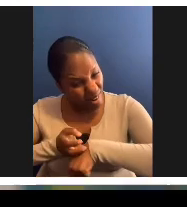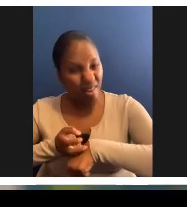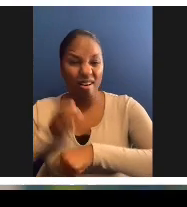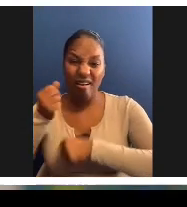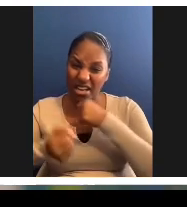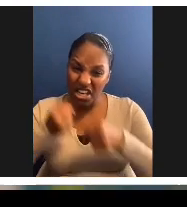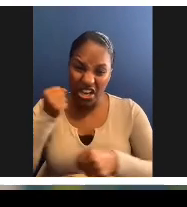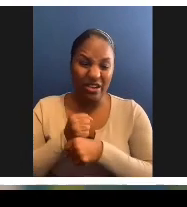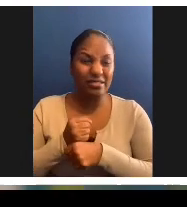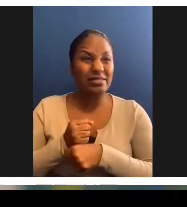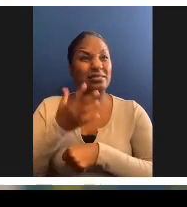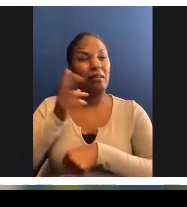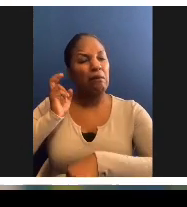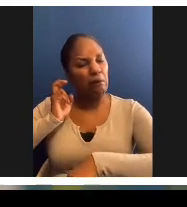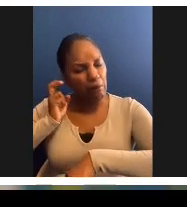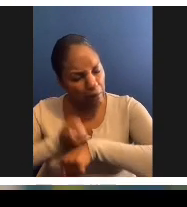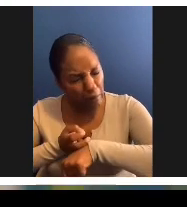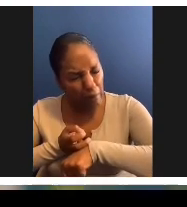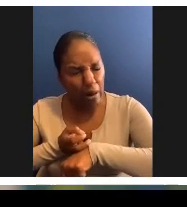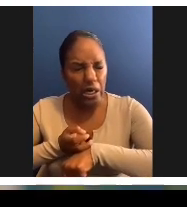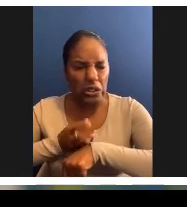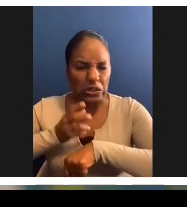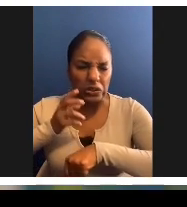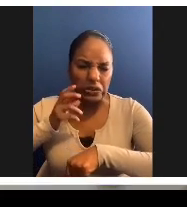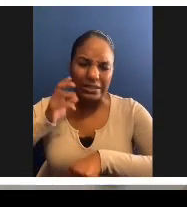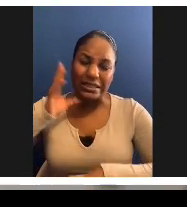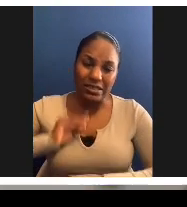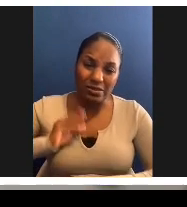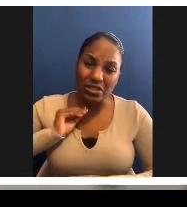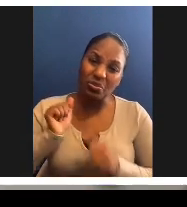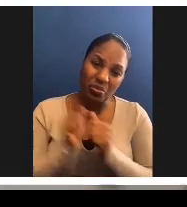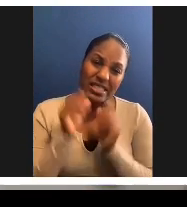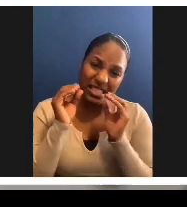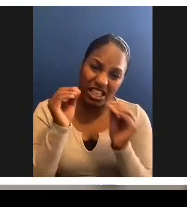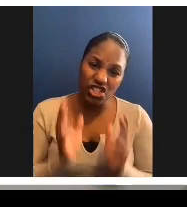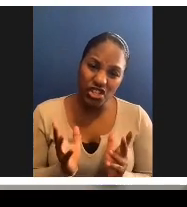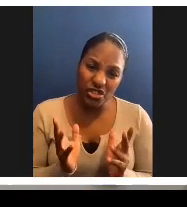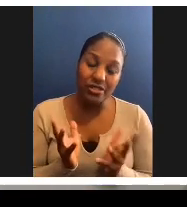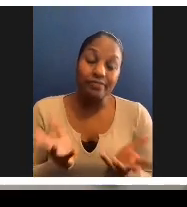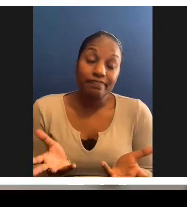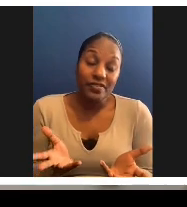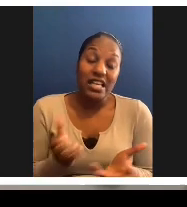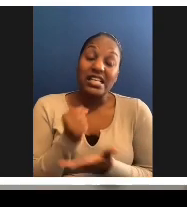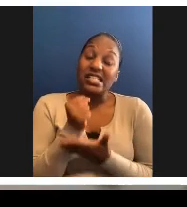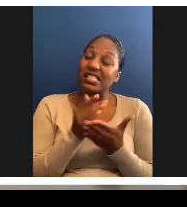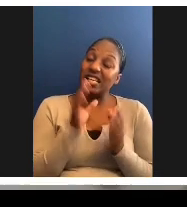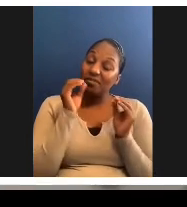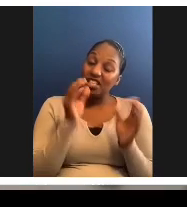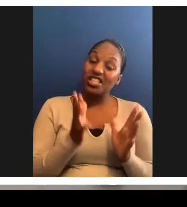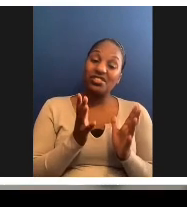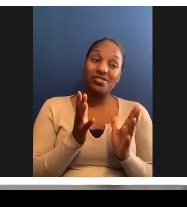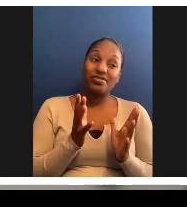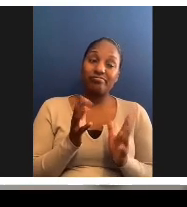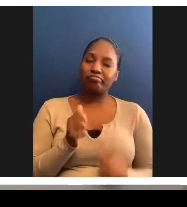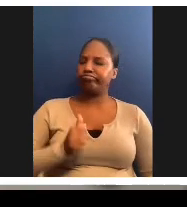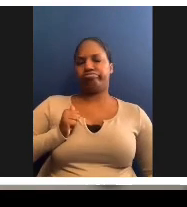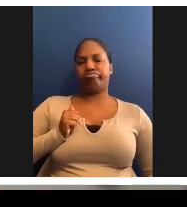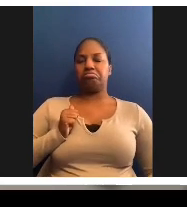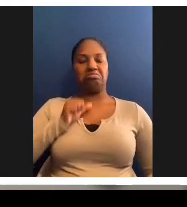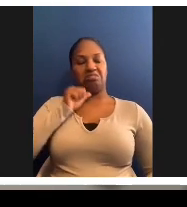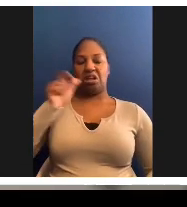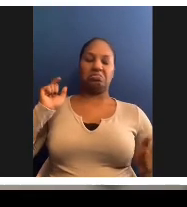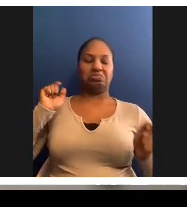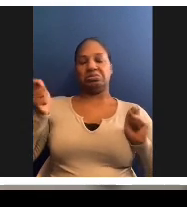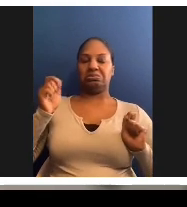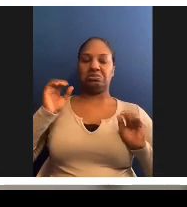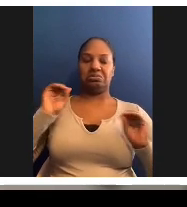very hard experiences with teachers. Some teachers who refuse to do modifications and they refuse to do